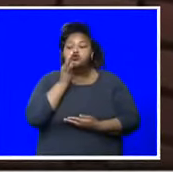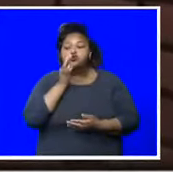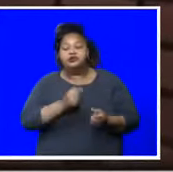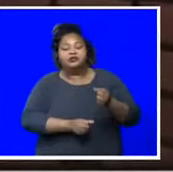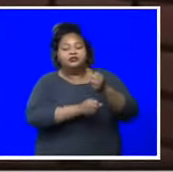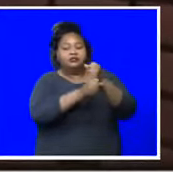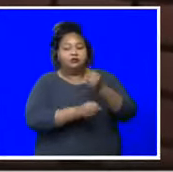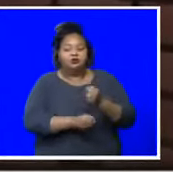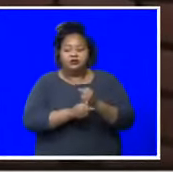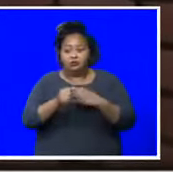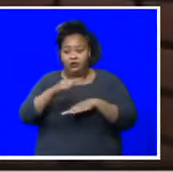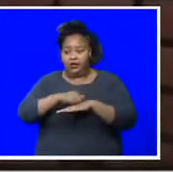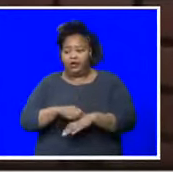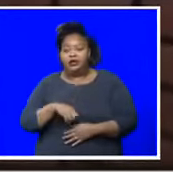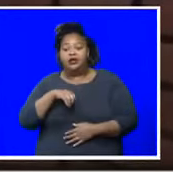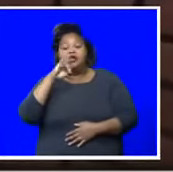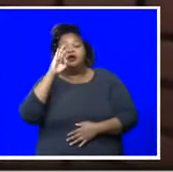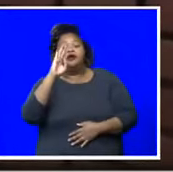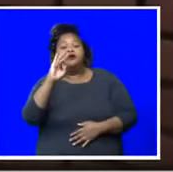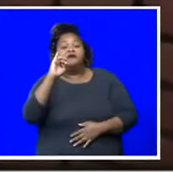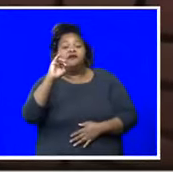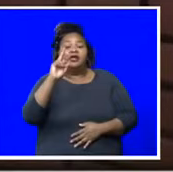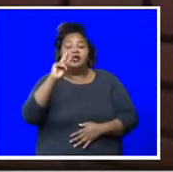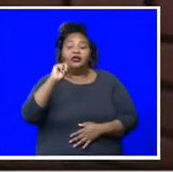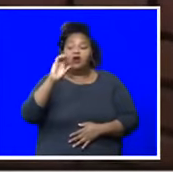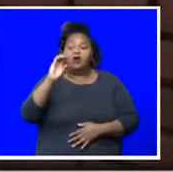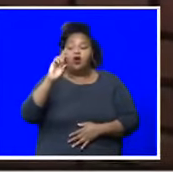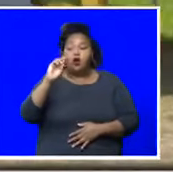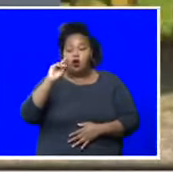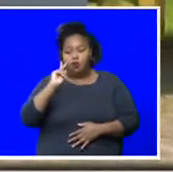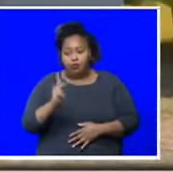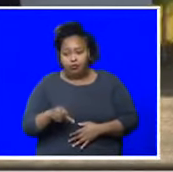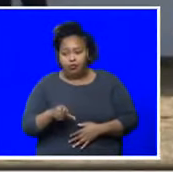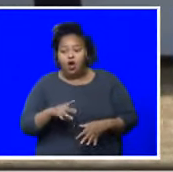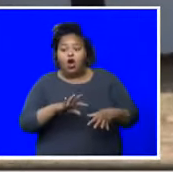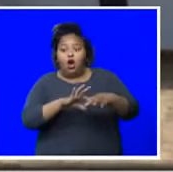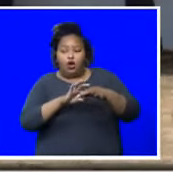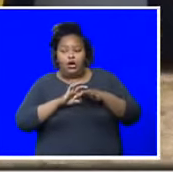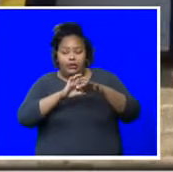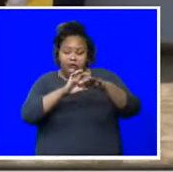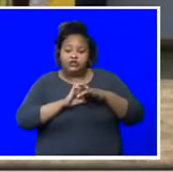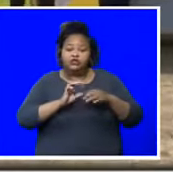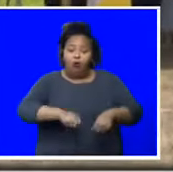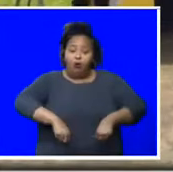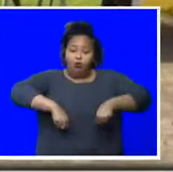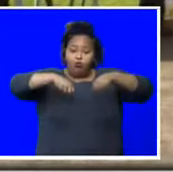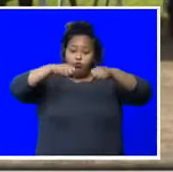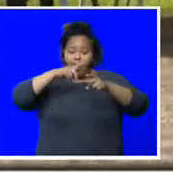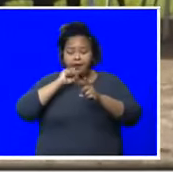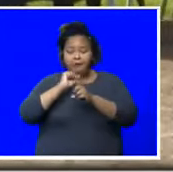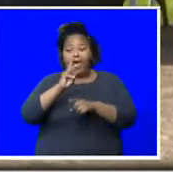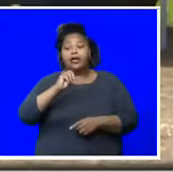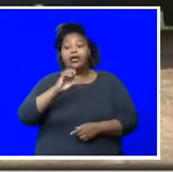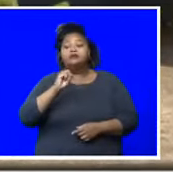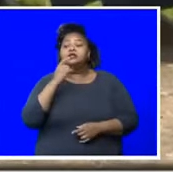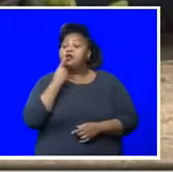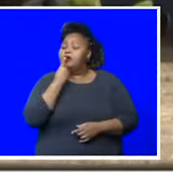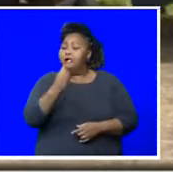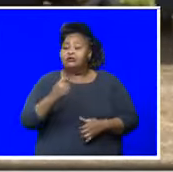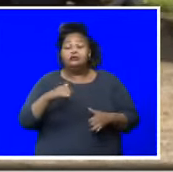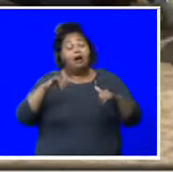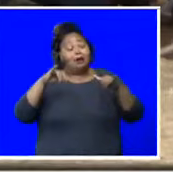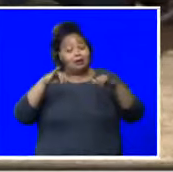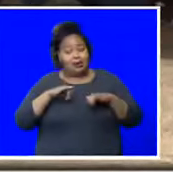Umphathi wenkampani iFincorp lobekamelele labasekele lomsebenzi Dumisani Msibi uthi balungele kulalela tidzingo